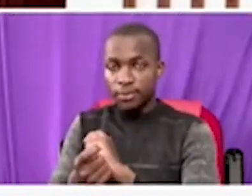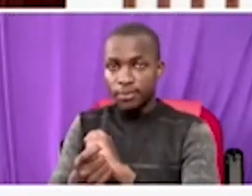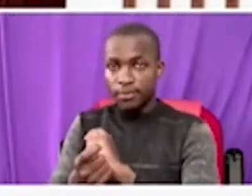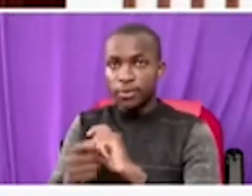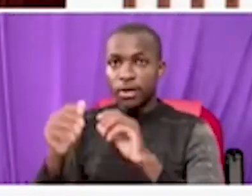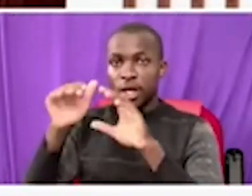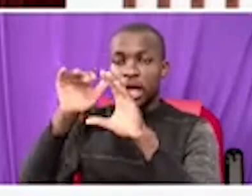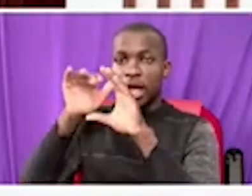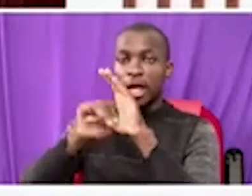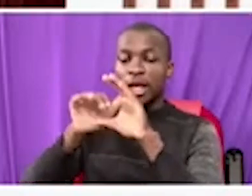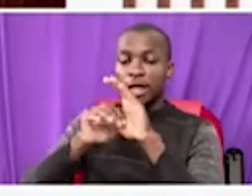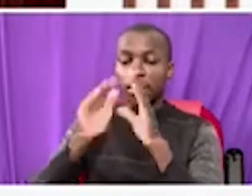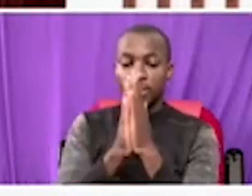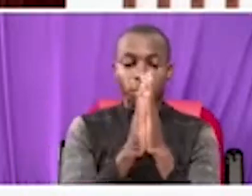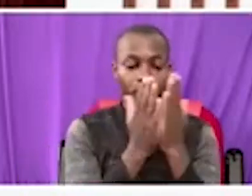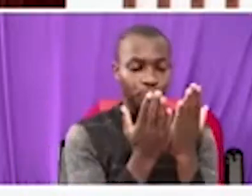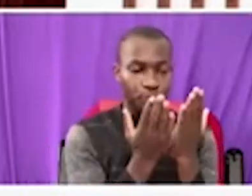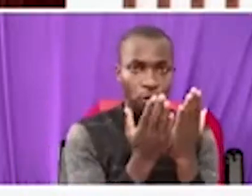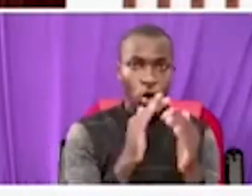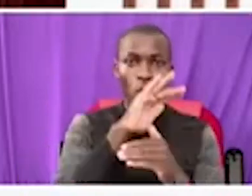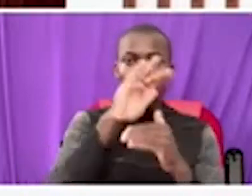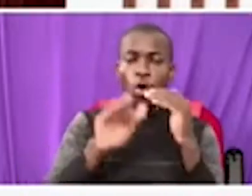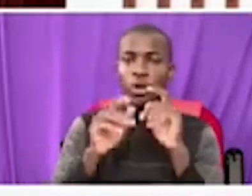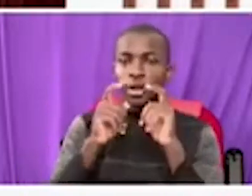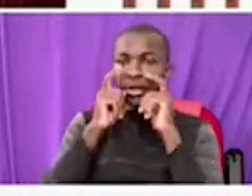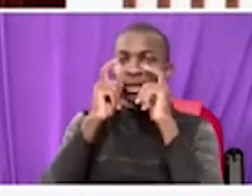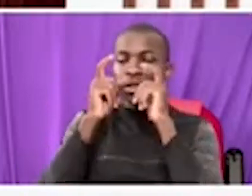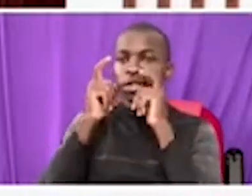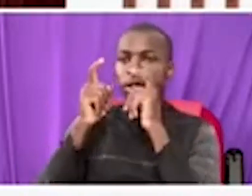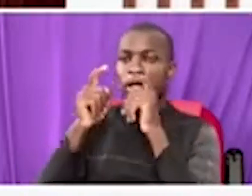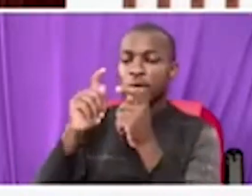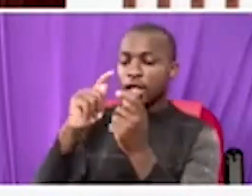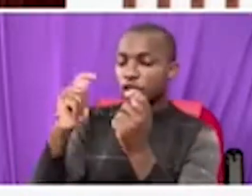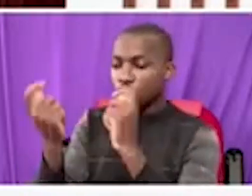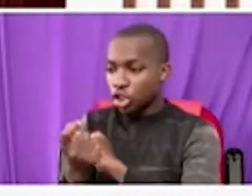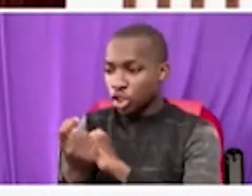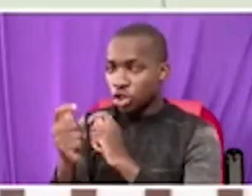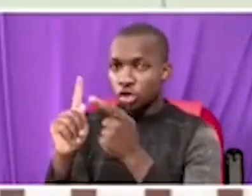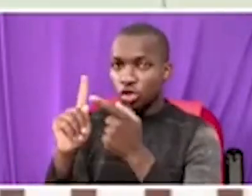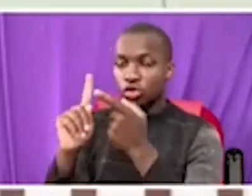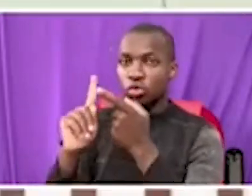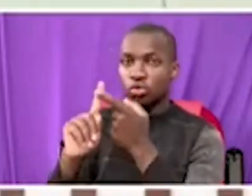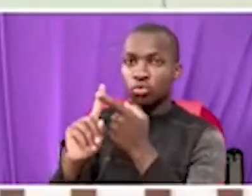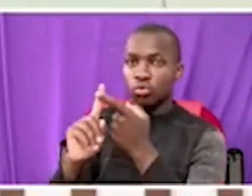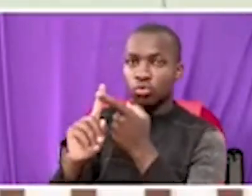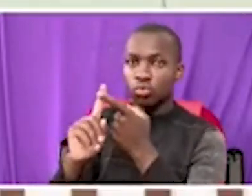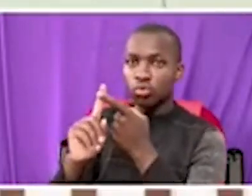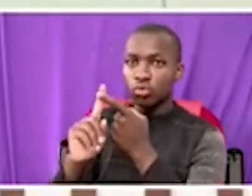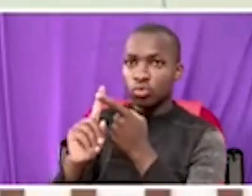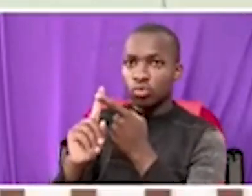In theology, Augustine was replaced by Aquinas.